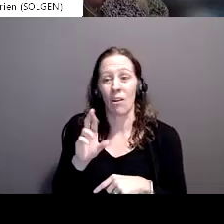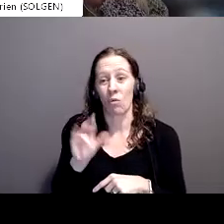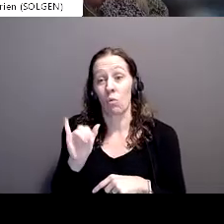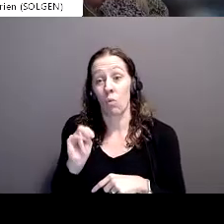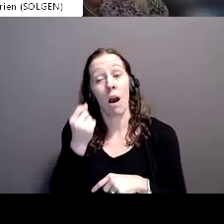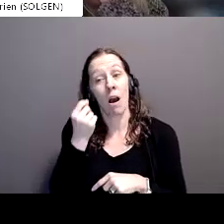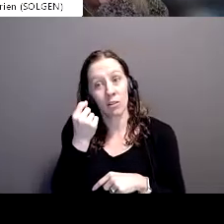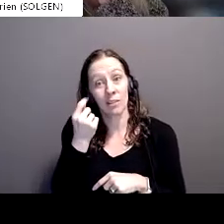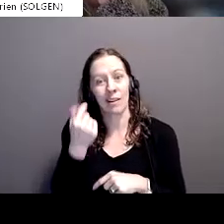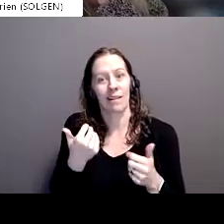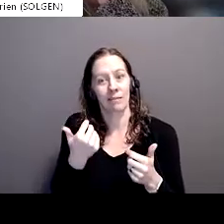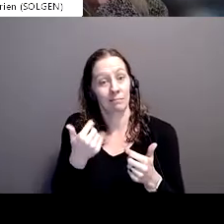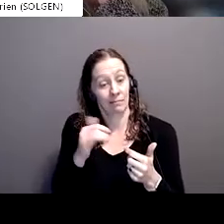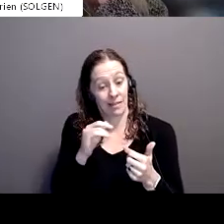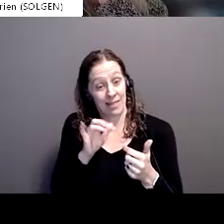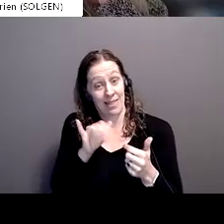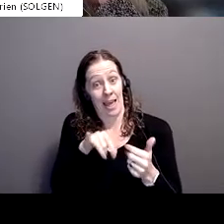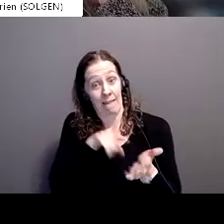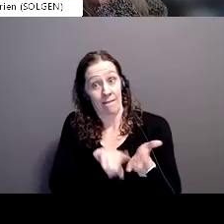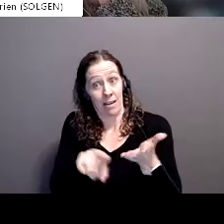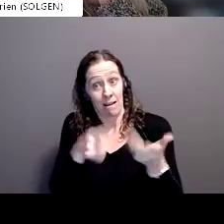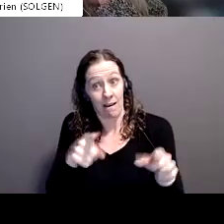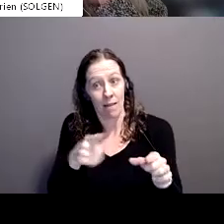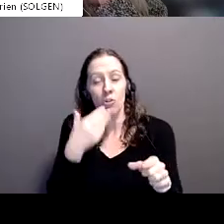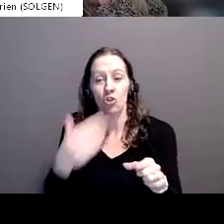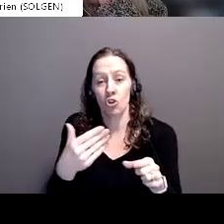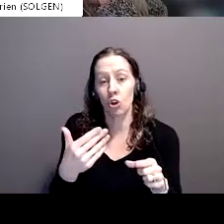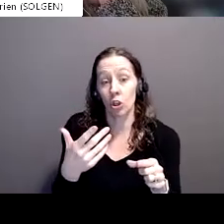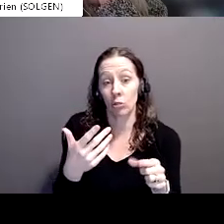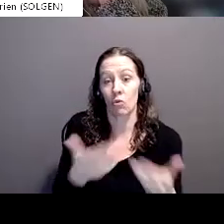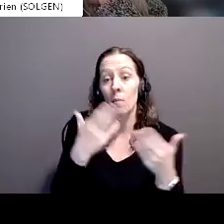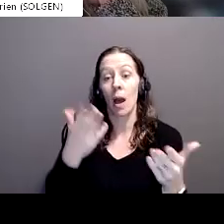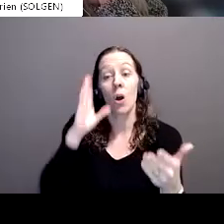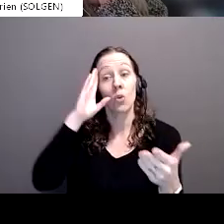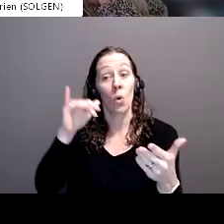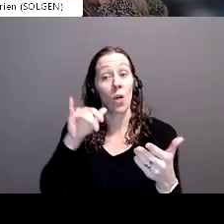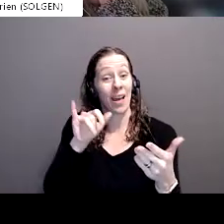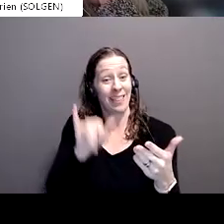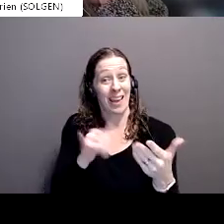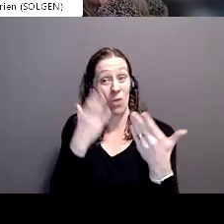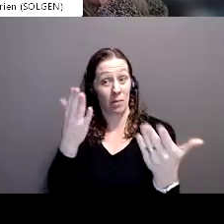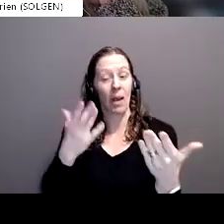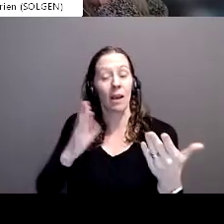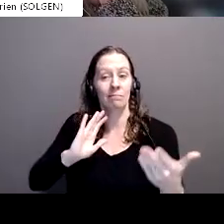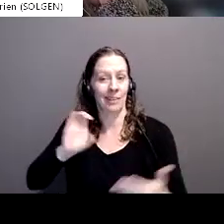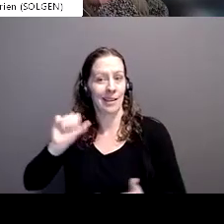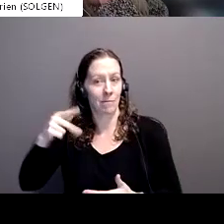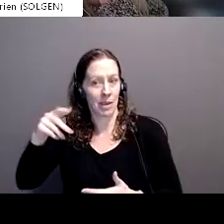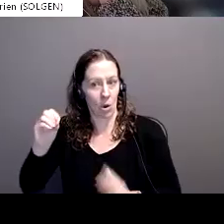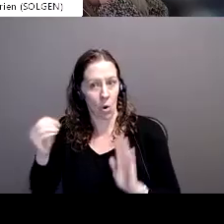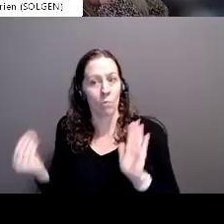for us to move forward. And I know we were named in some of those recommendations as an organization, and we've been doing some